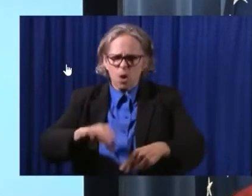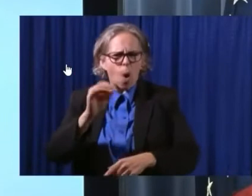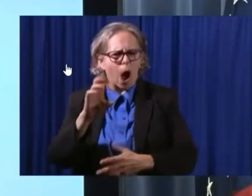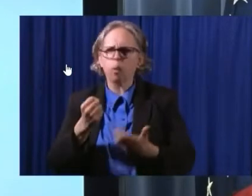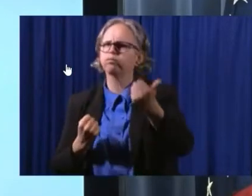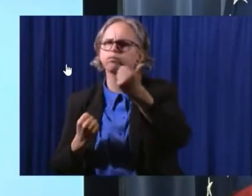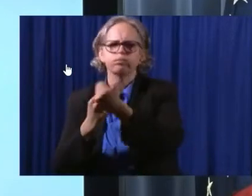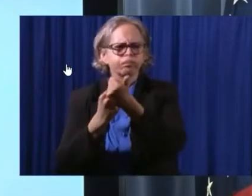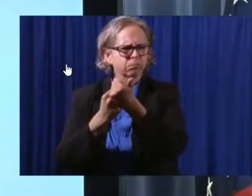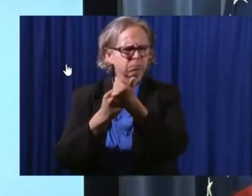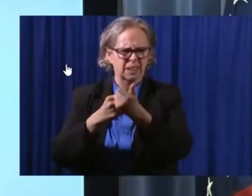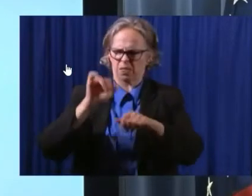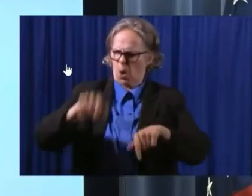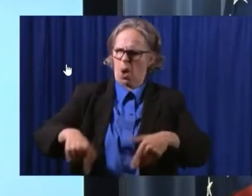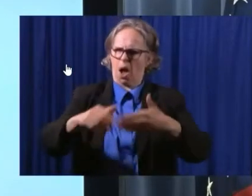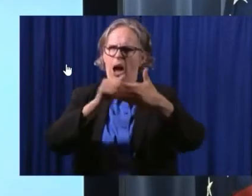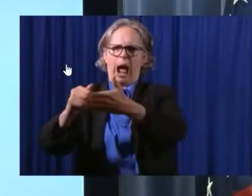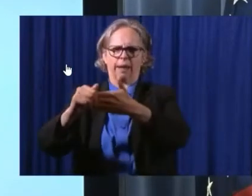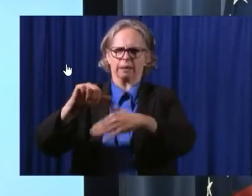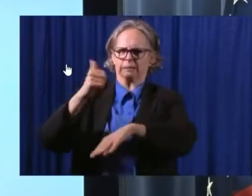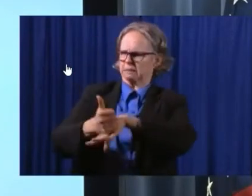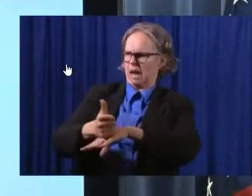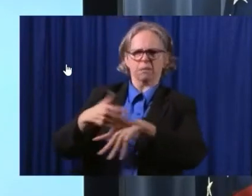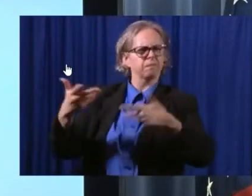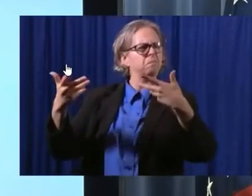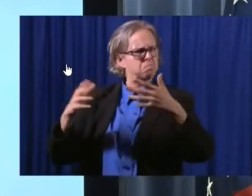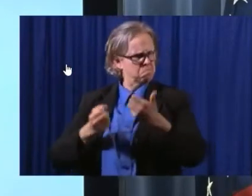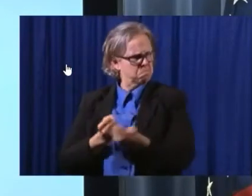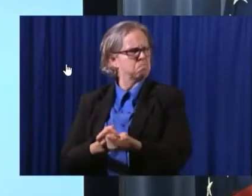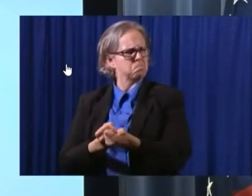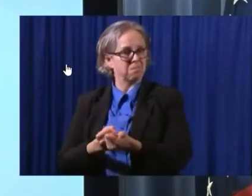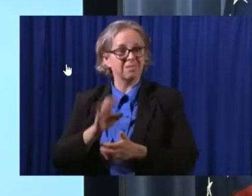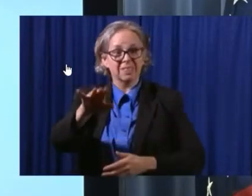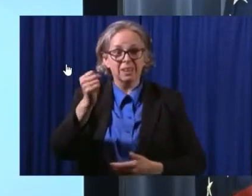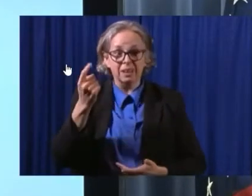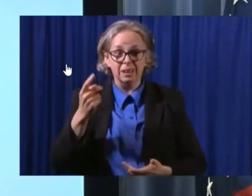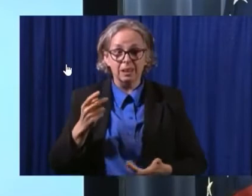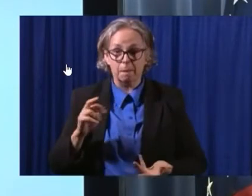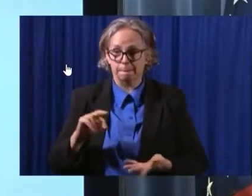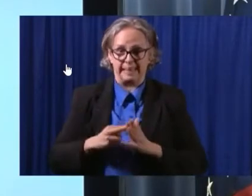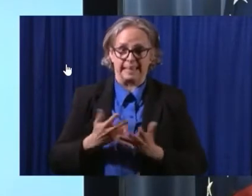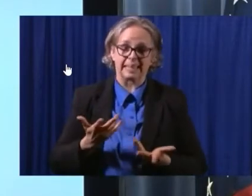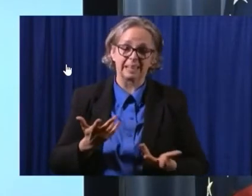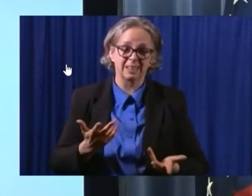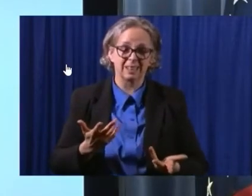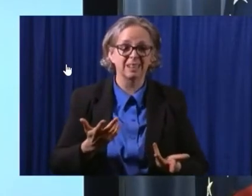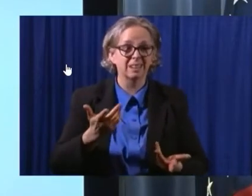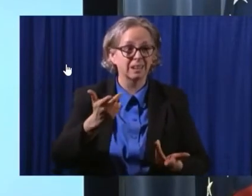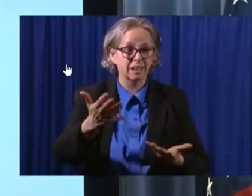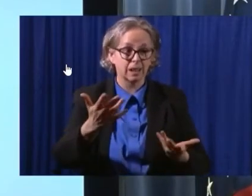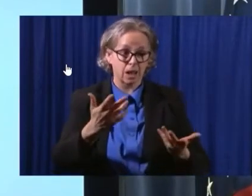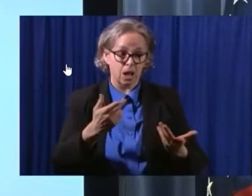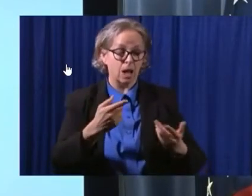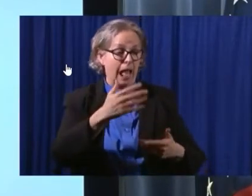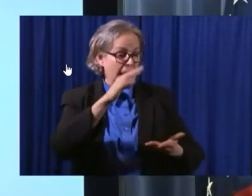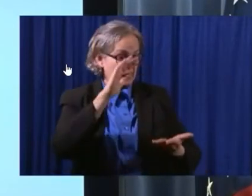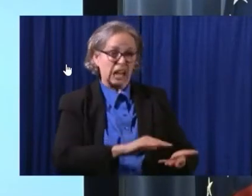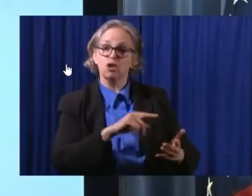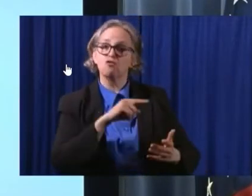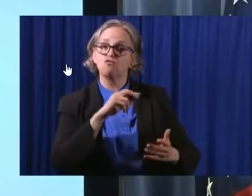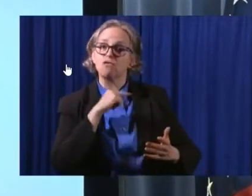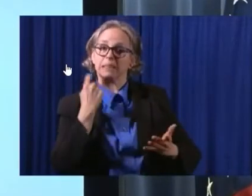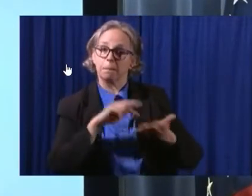But less risk does not mean no risk. So while the guidelines that the governor is producing today mitigate risk,